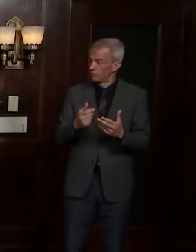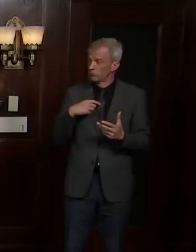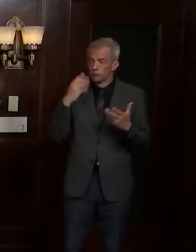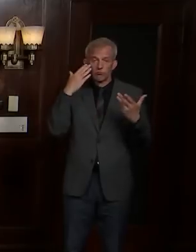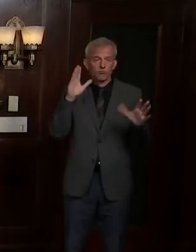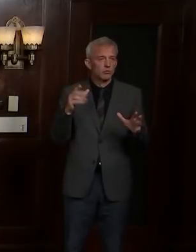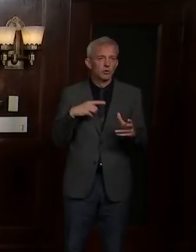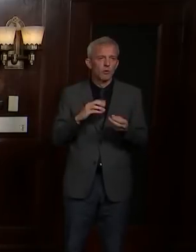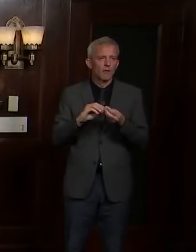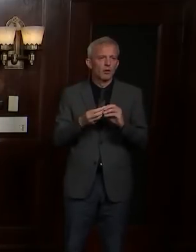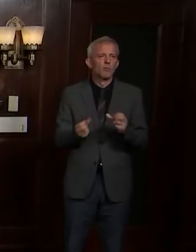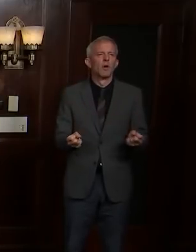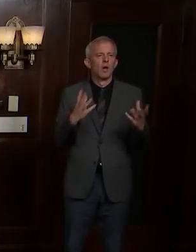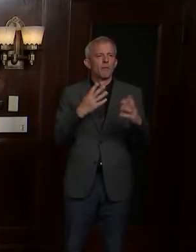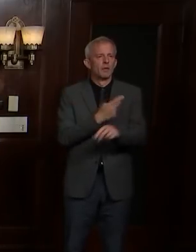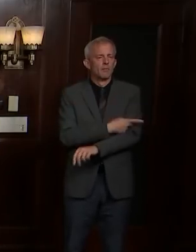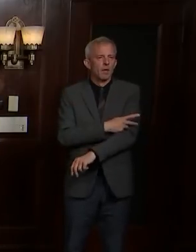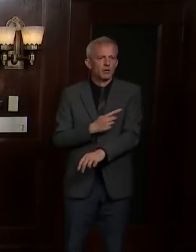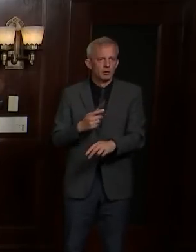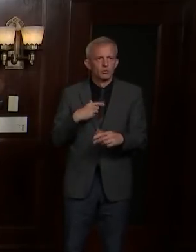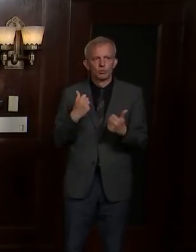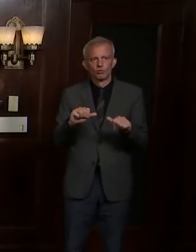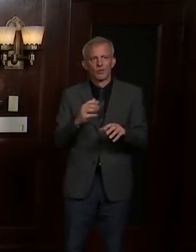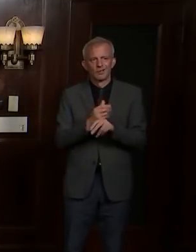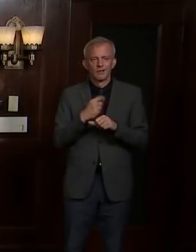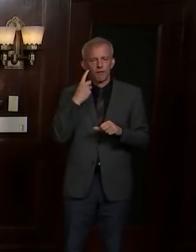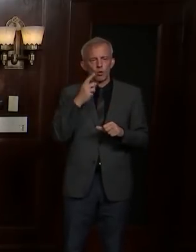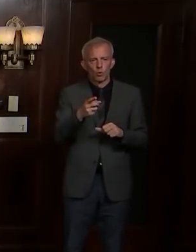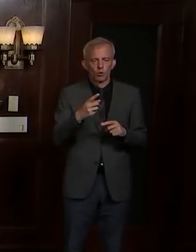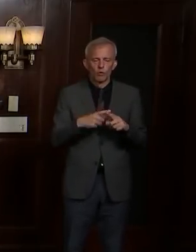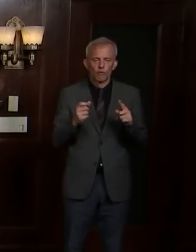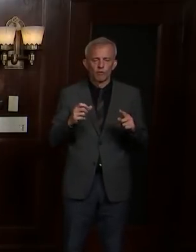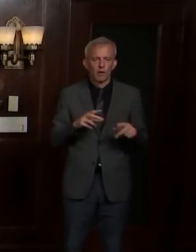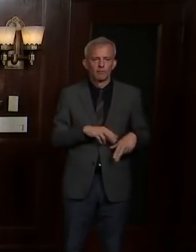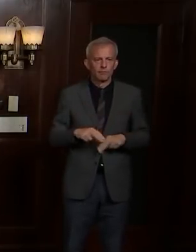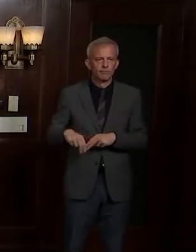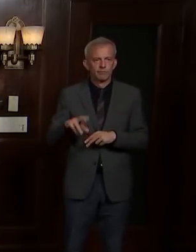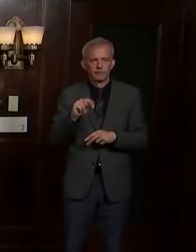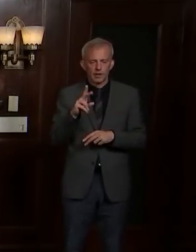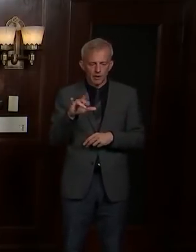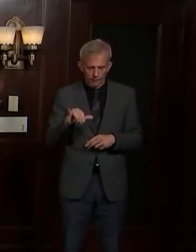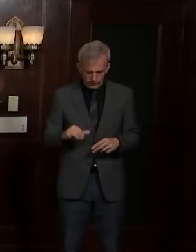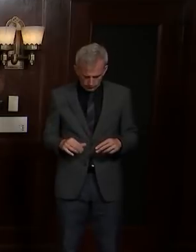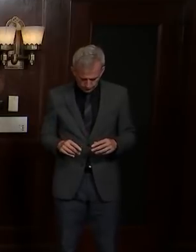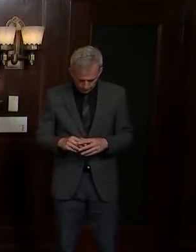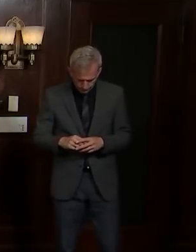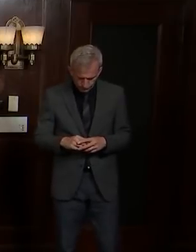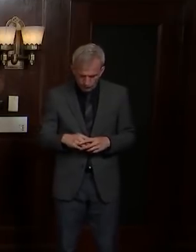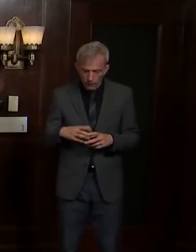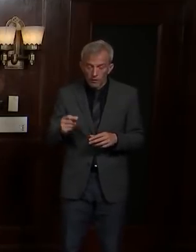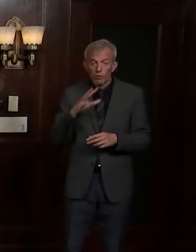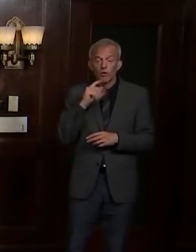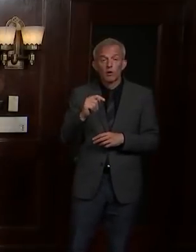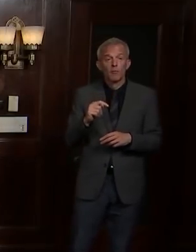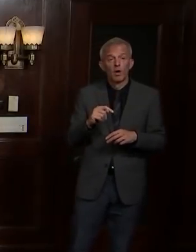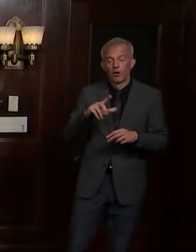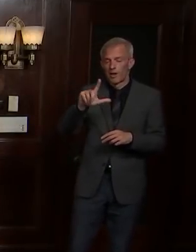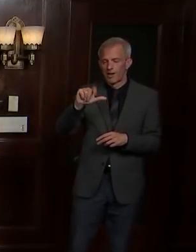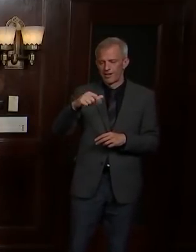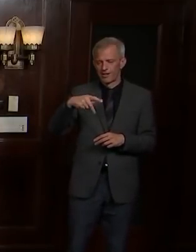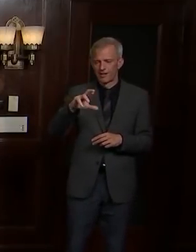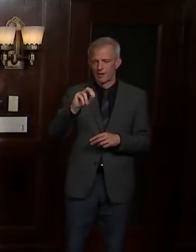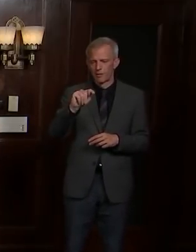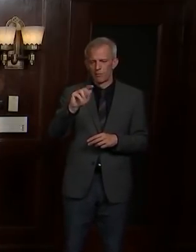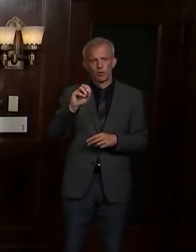numbers either, but we'll try to get them for you, Steve, from the Navy. And in terms of the LA Protects, so LA Protects is a number of